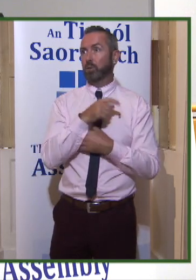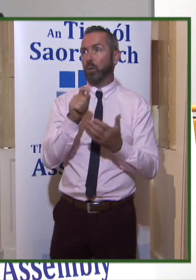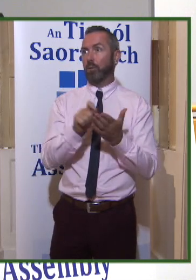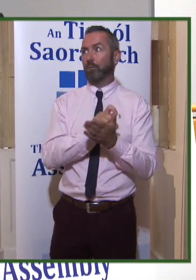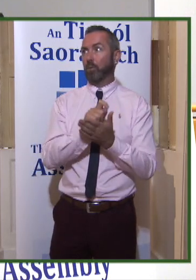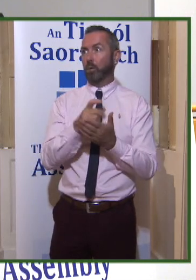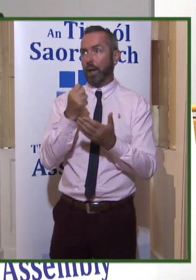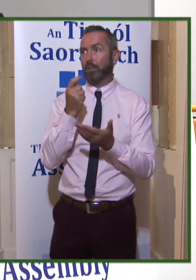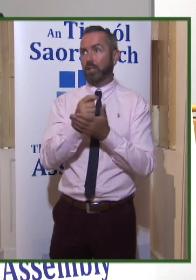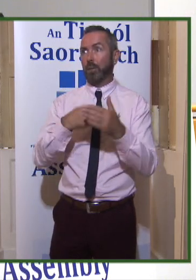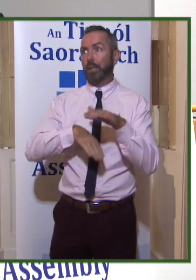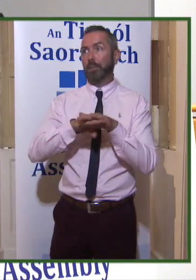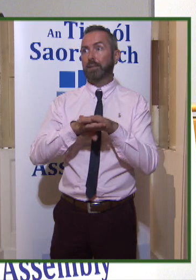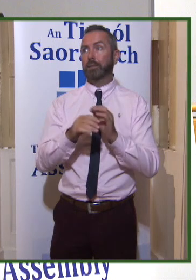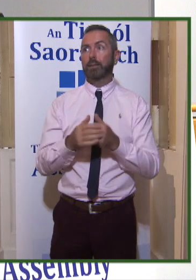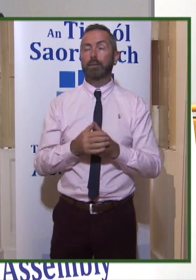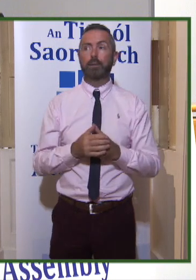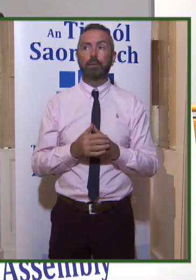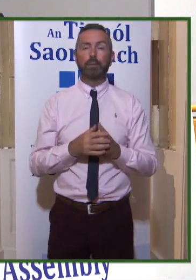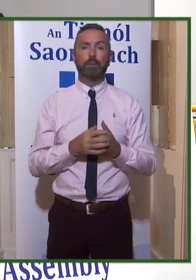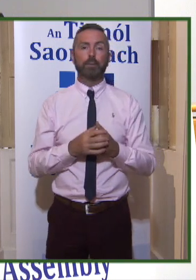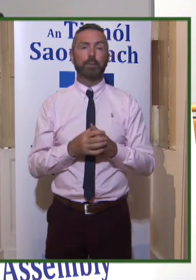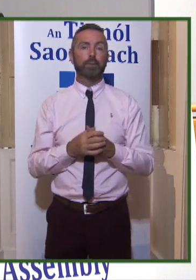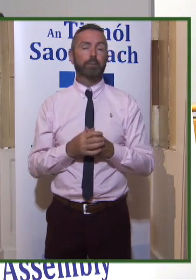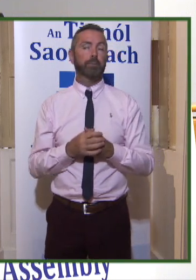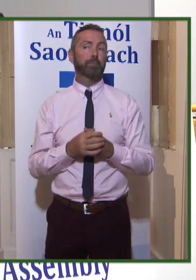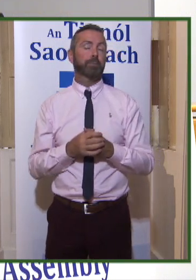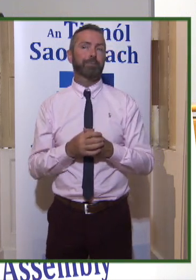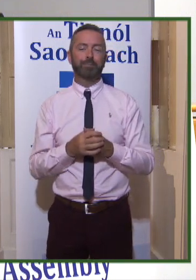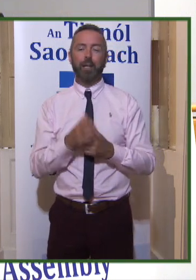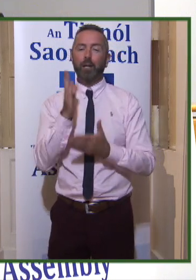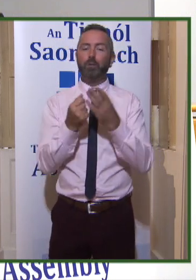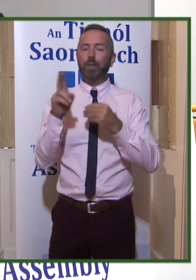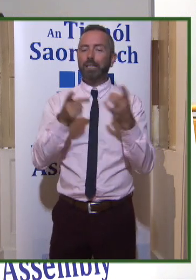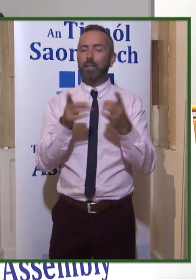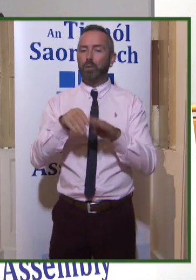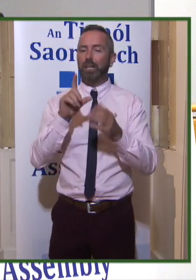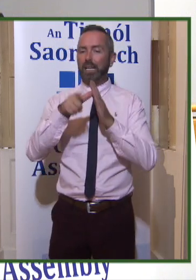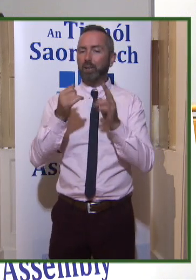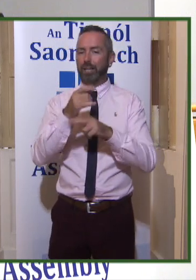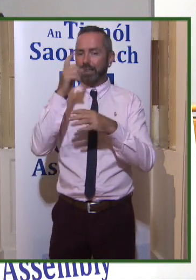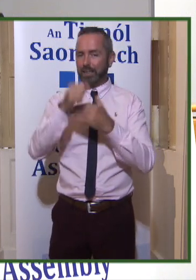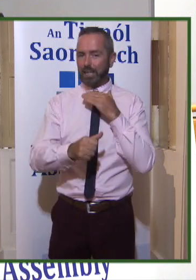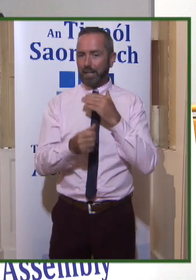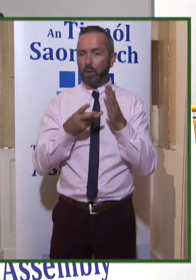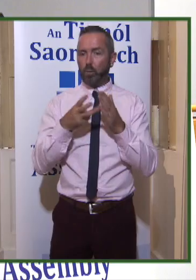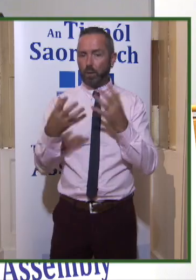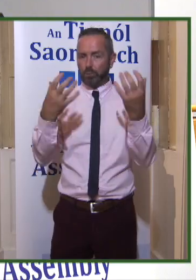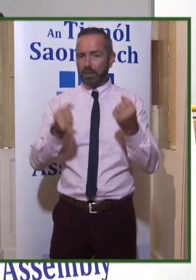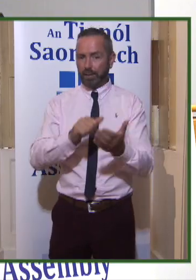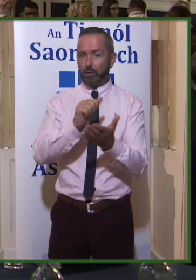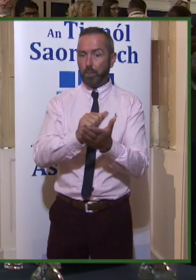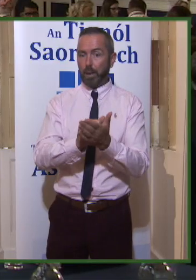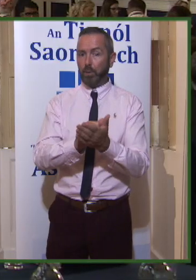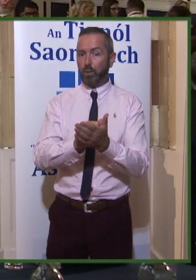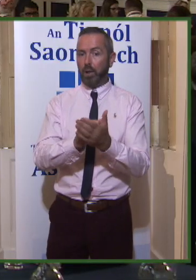time limit. I suppose it's a comment because I think it's something we can also deal with later on in the day when we get to ballot paper, when we get to